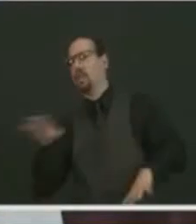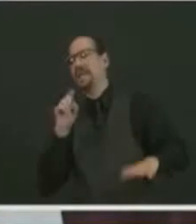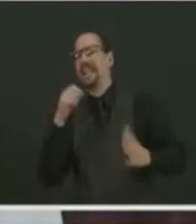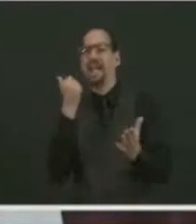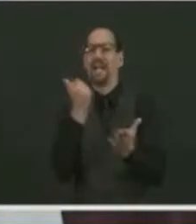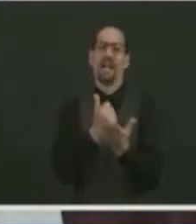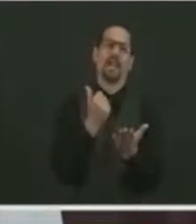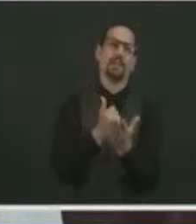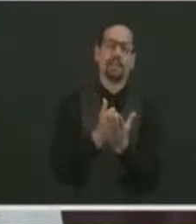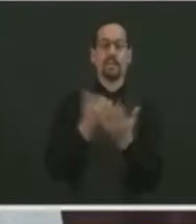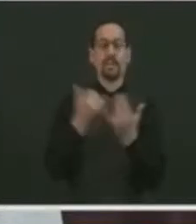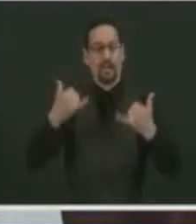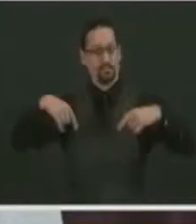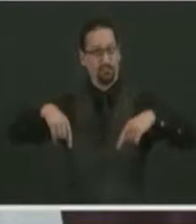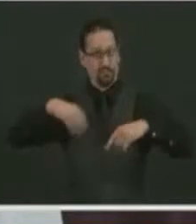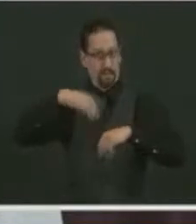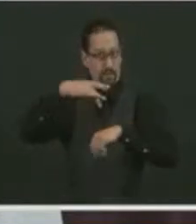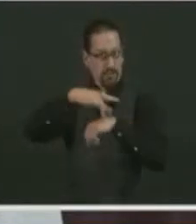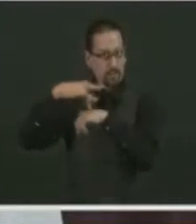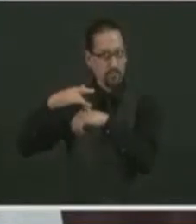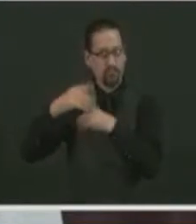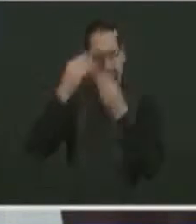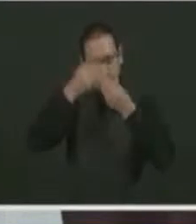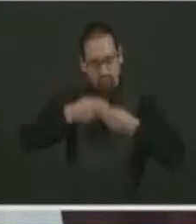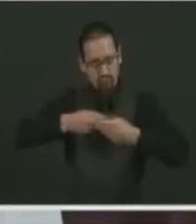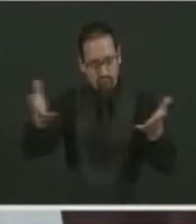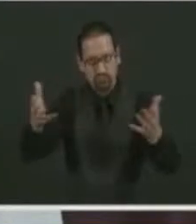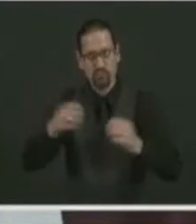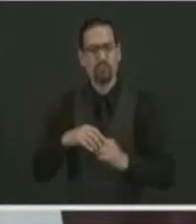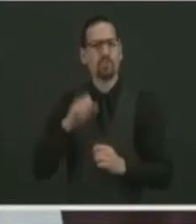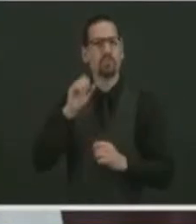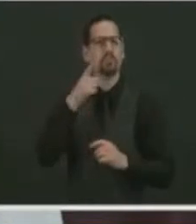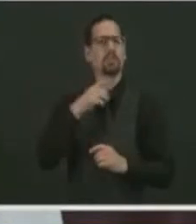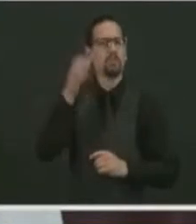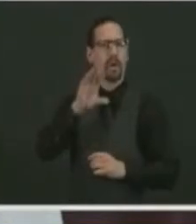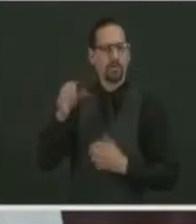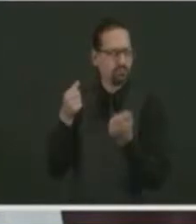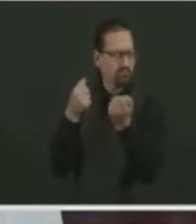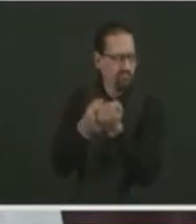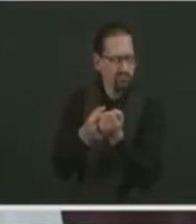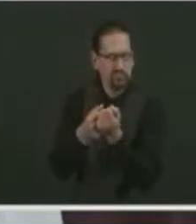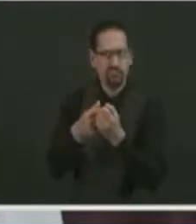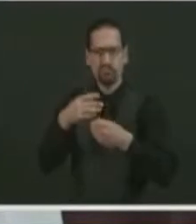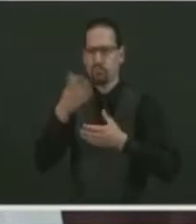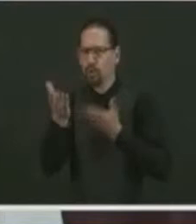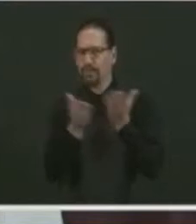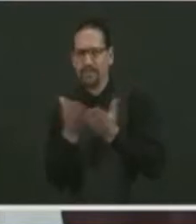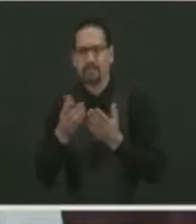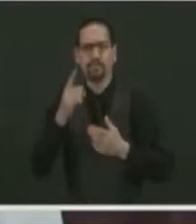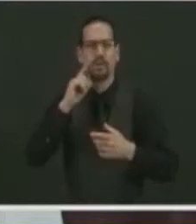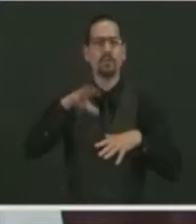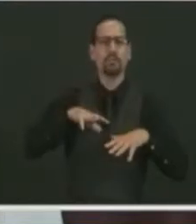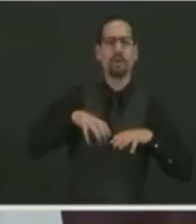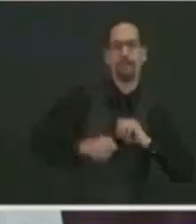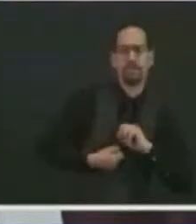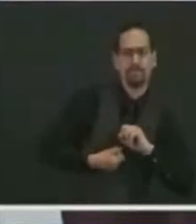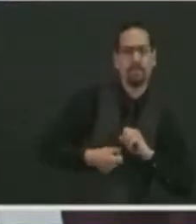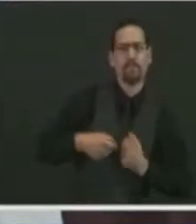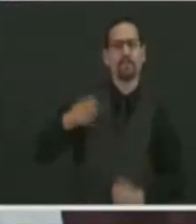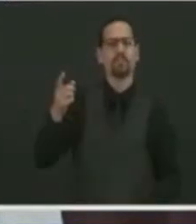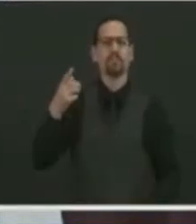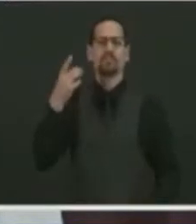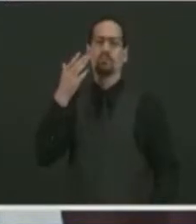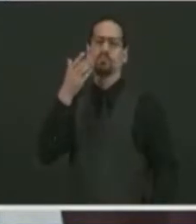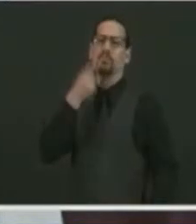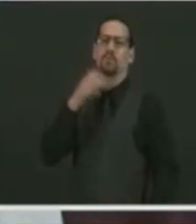you with comfort and assistance as you grieve the loss of your loved one. And I want to thank the Red Cross for working with us to make this